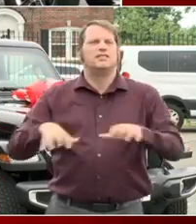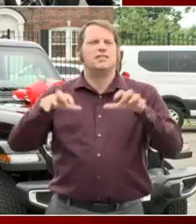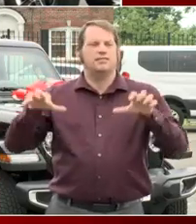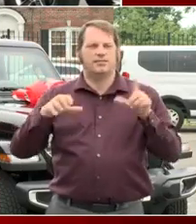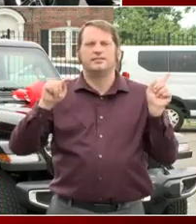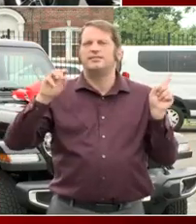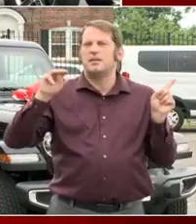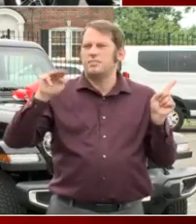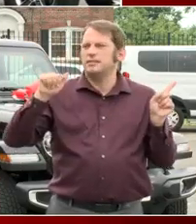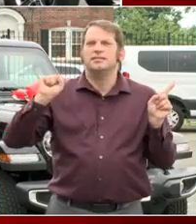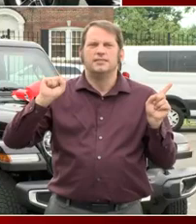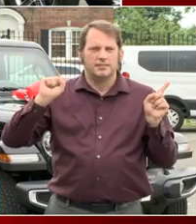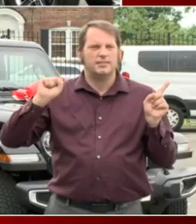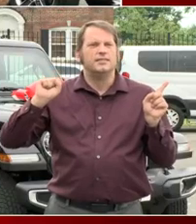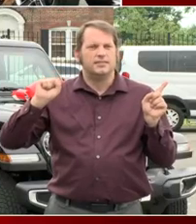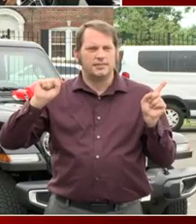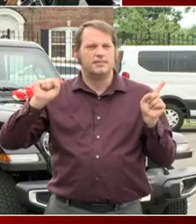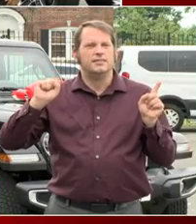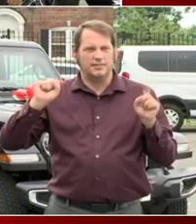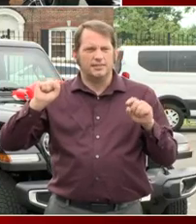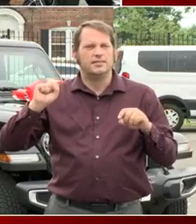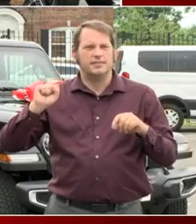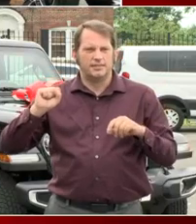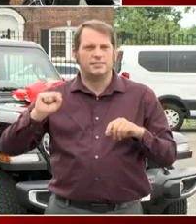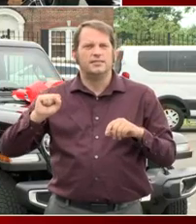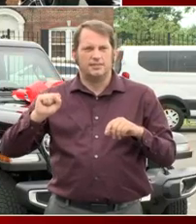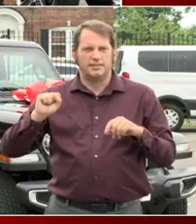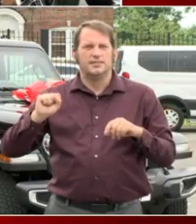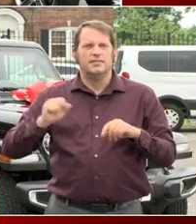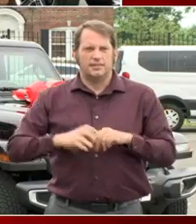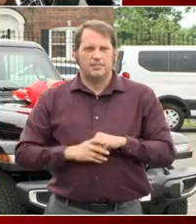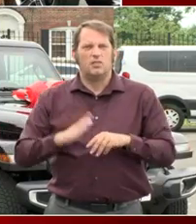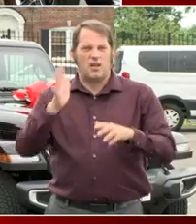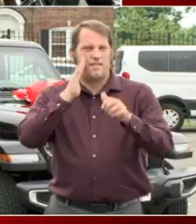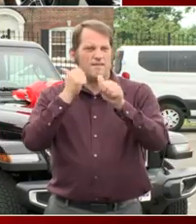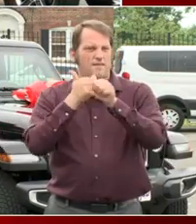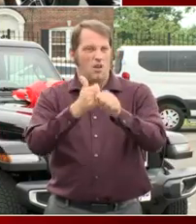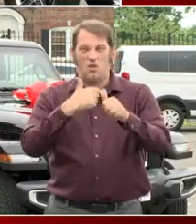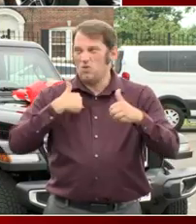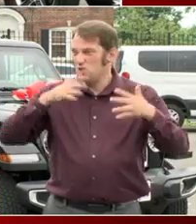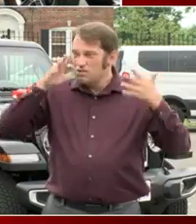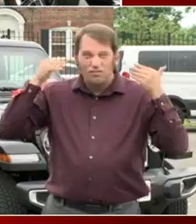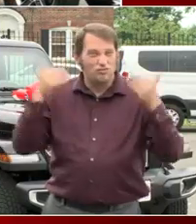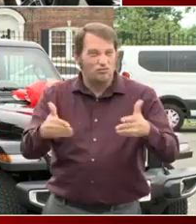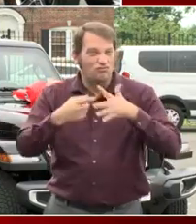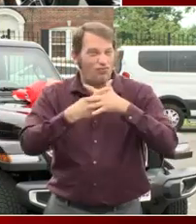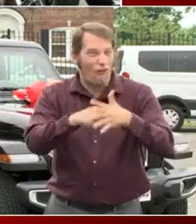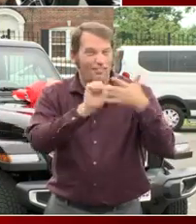Follow Tomas's lead, and we're going to start knocking on doors. Thank you, everybody.